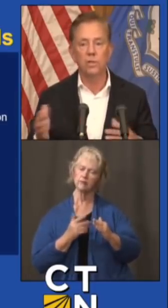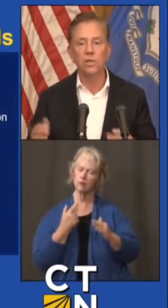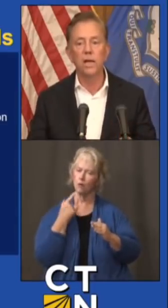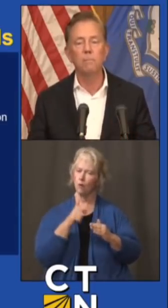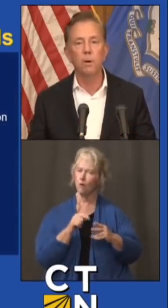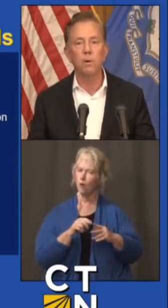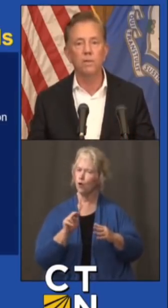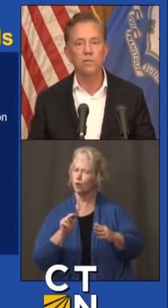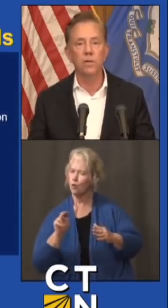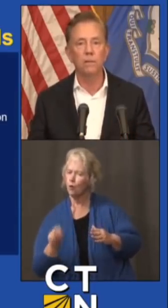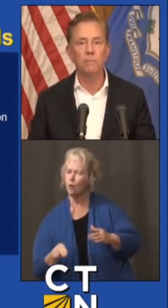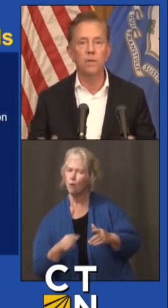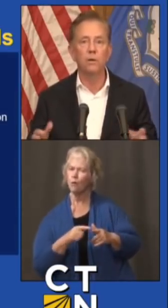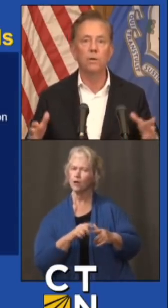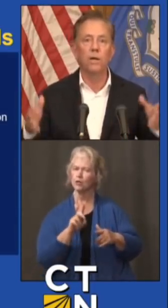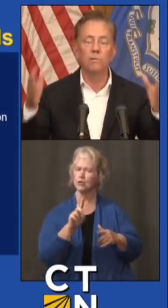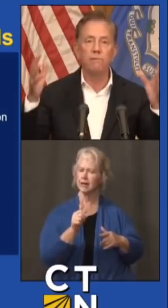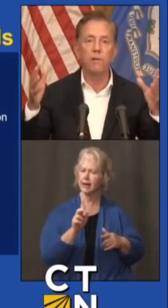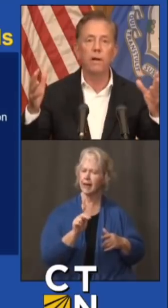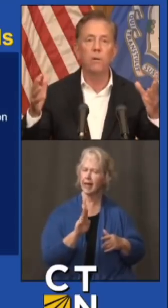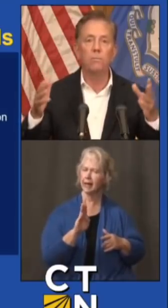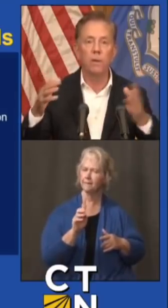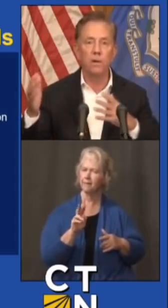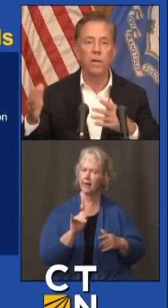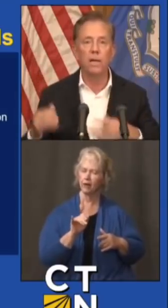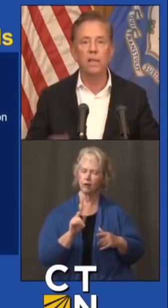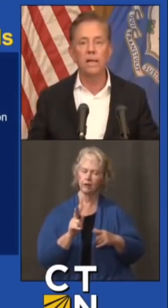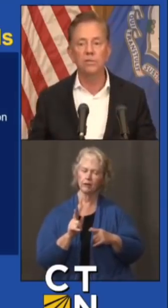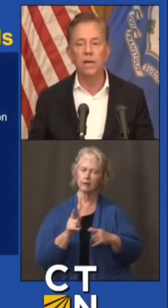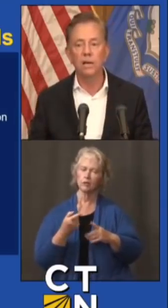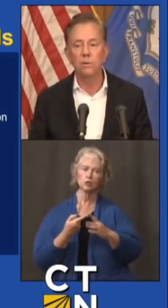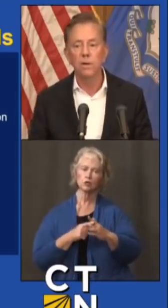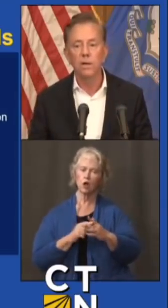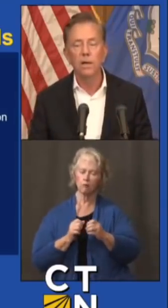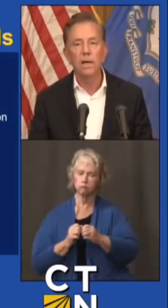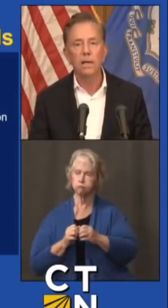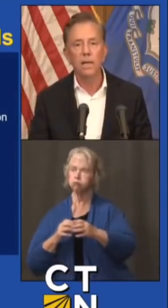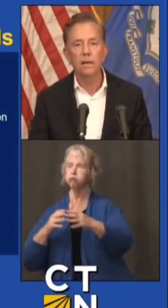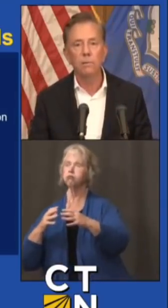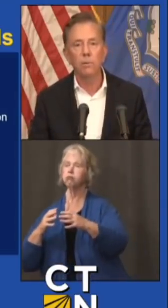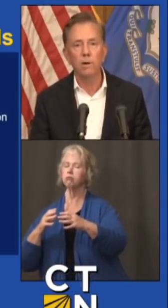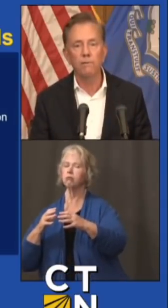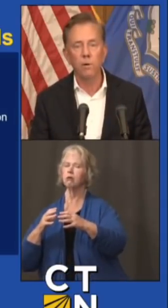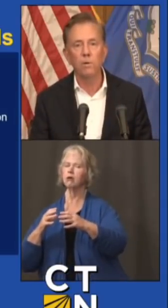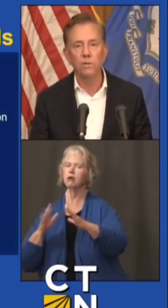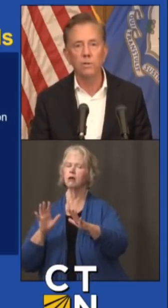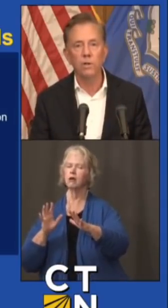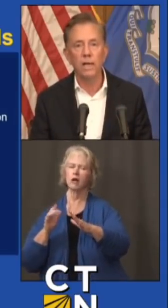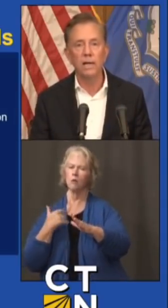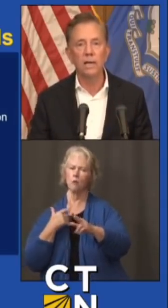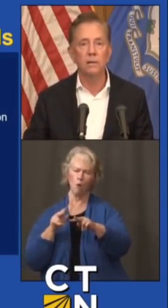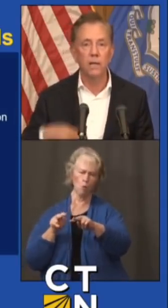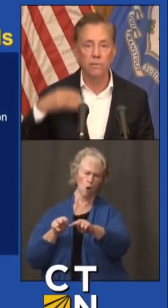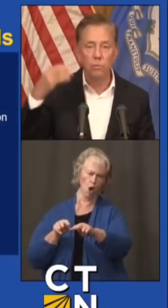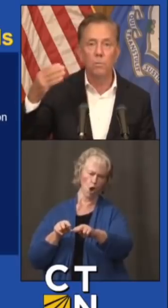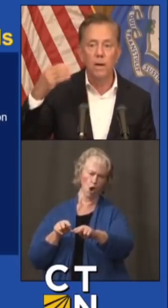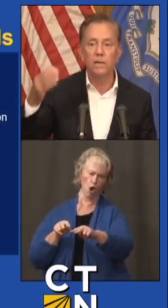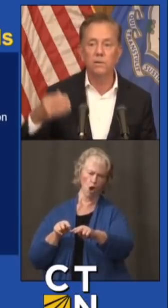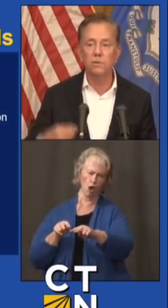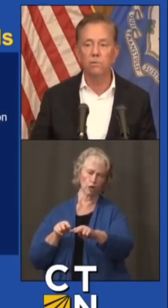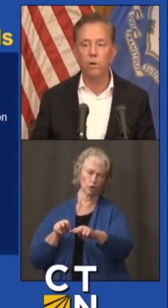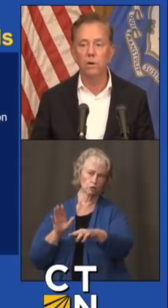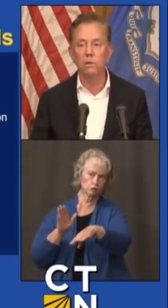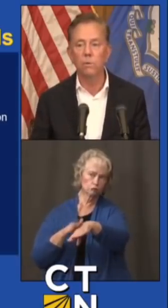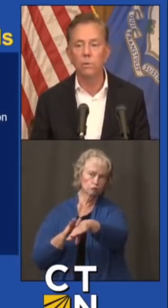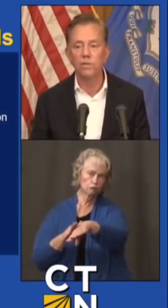Norwich and the Danburys, you can have a flare up there in that town, and we want to focus on that and give you